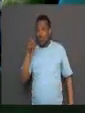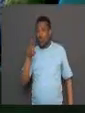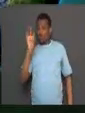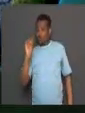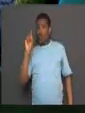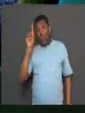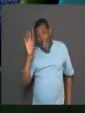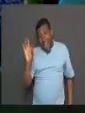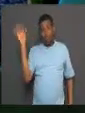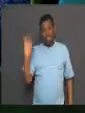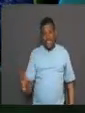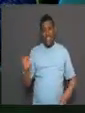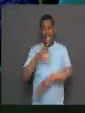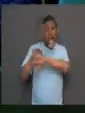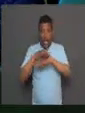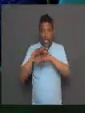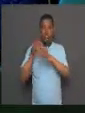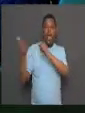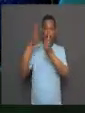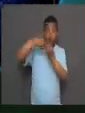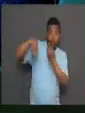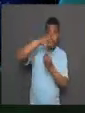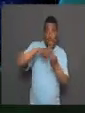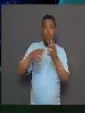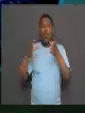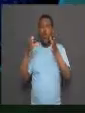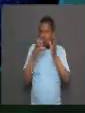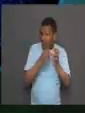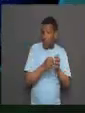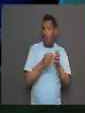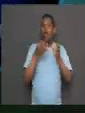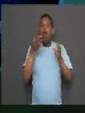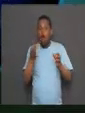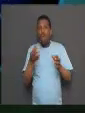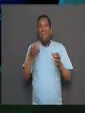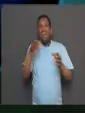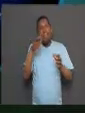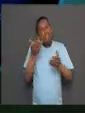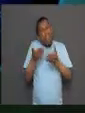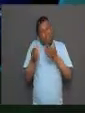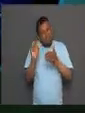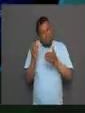0.09% of the Earth's atmosphere consists of rare gases: